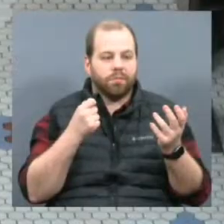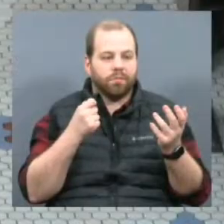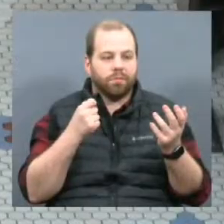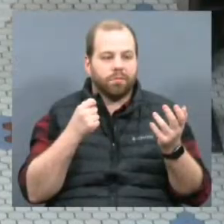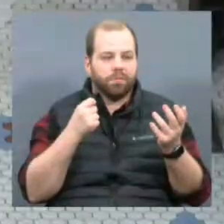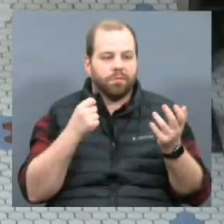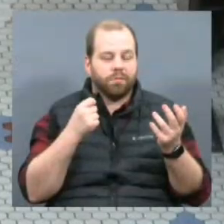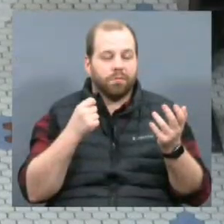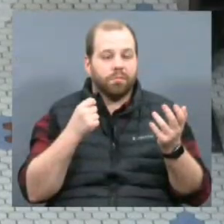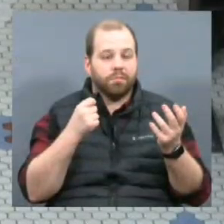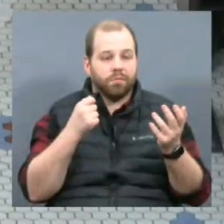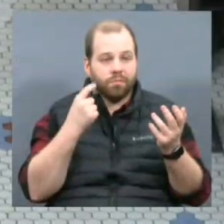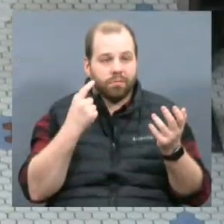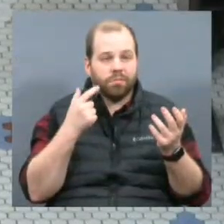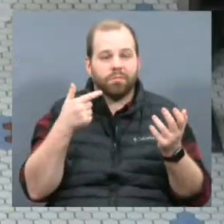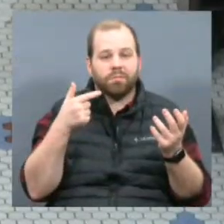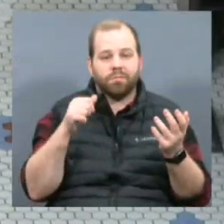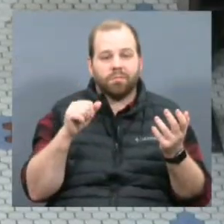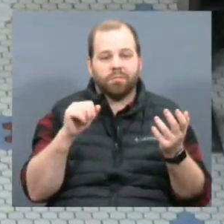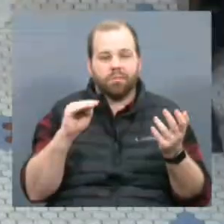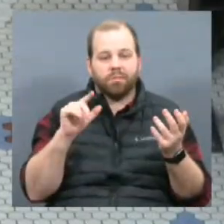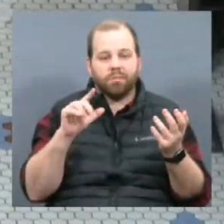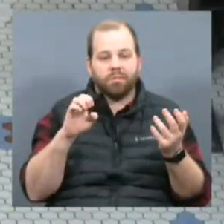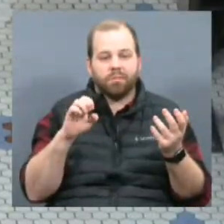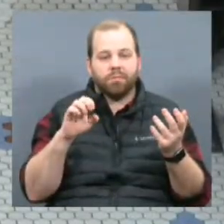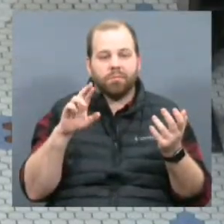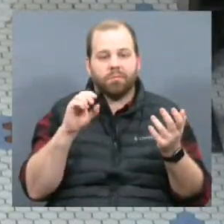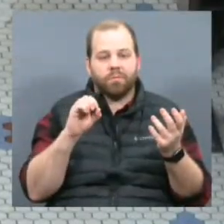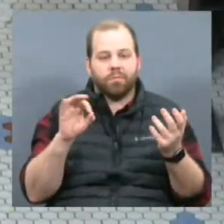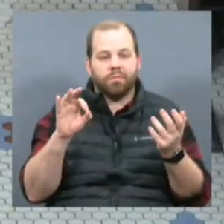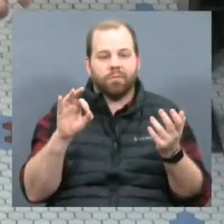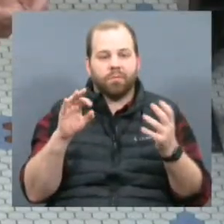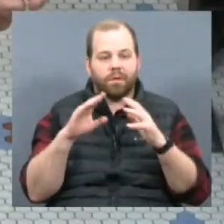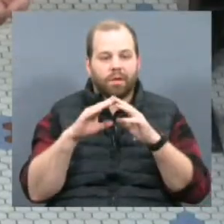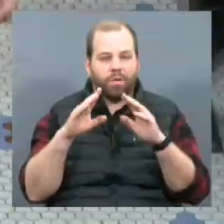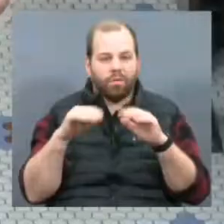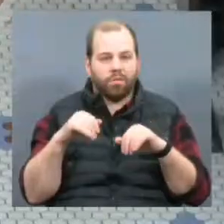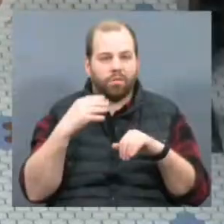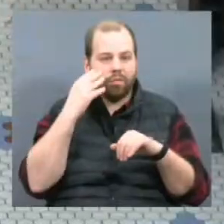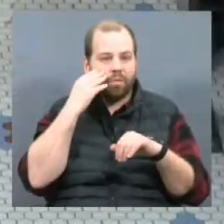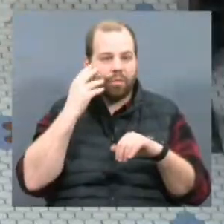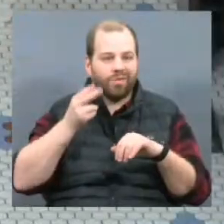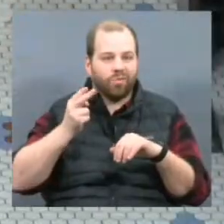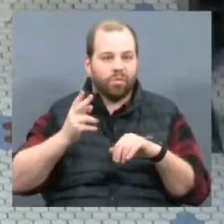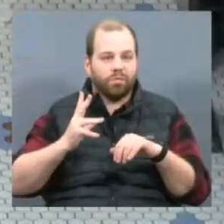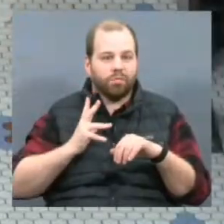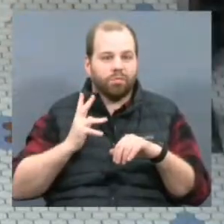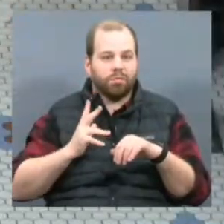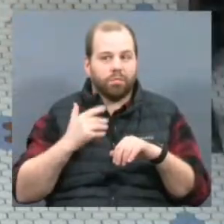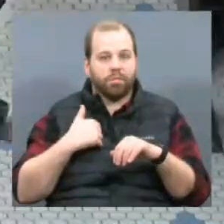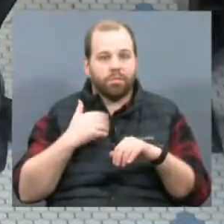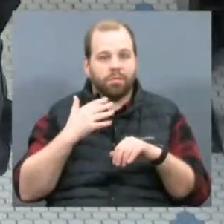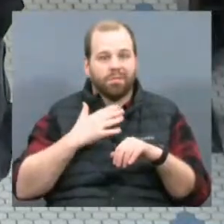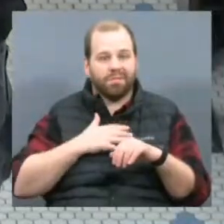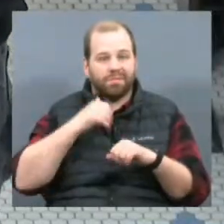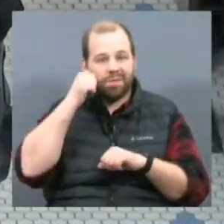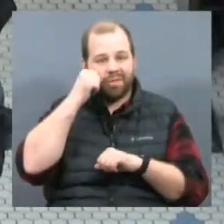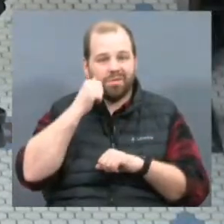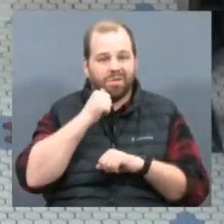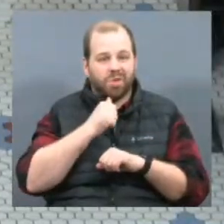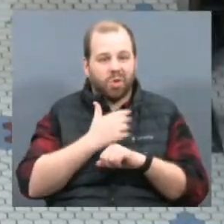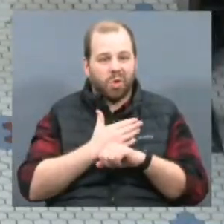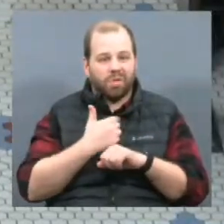of particularly the gambrel roof house, but I have to mention my daughter lived in the little bungalow for 3